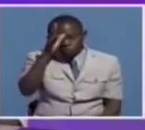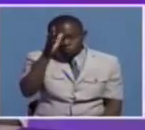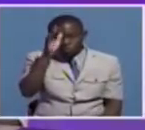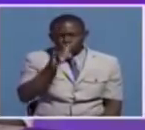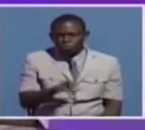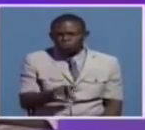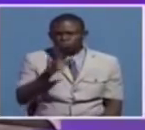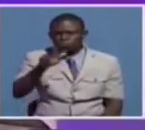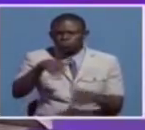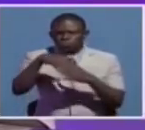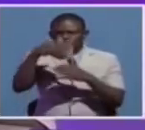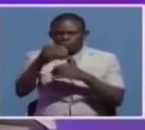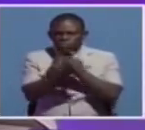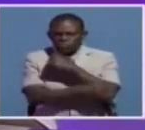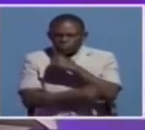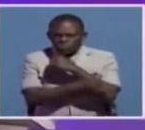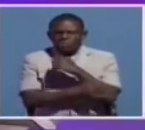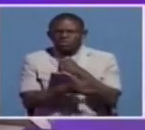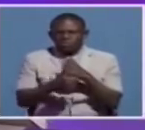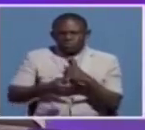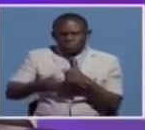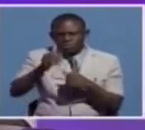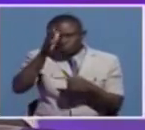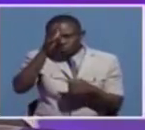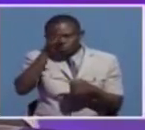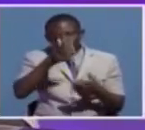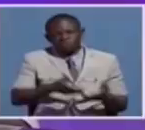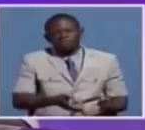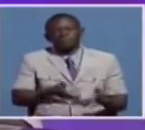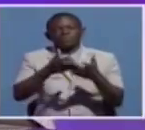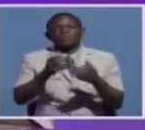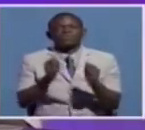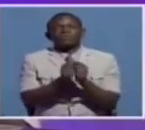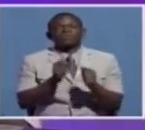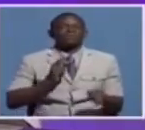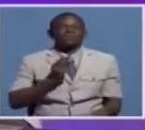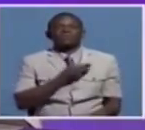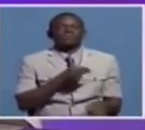a lot of times he would carry us with him. At least he carried me, I don't know about the others. But